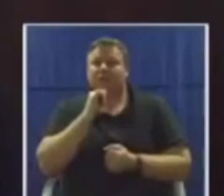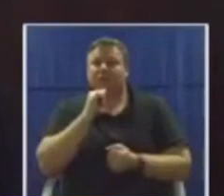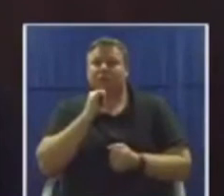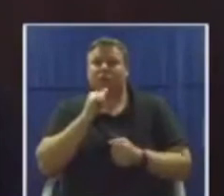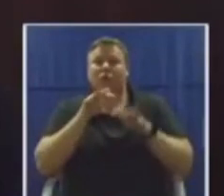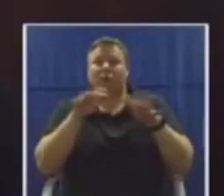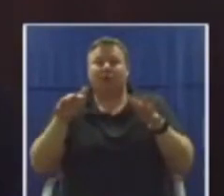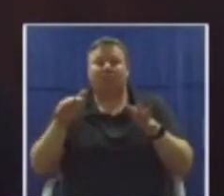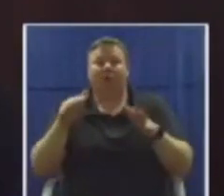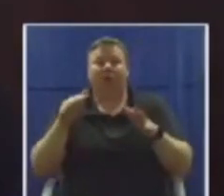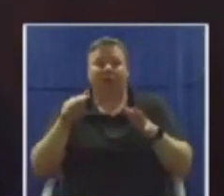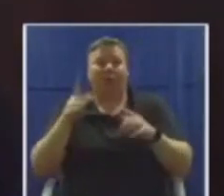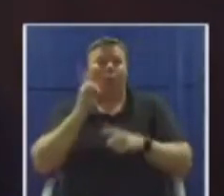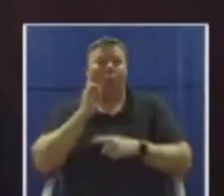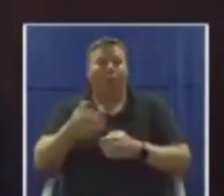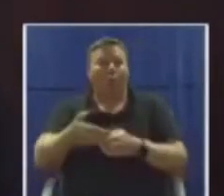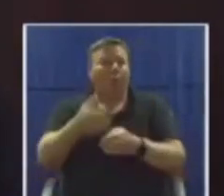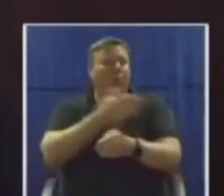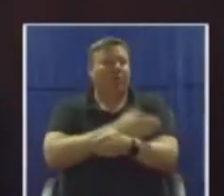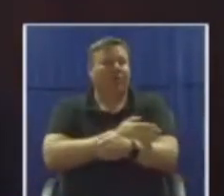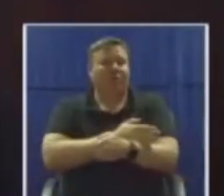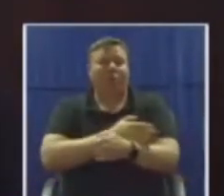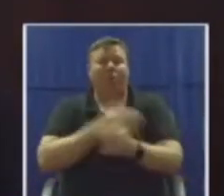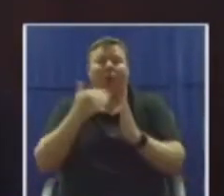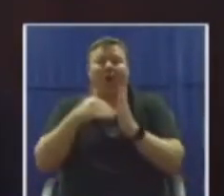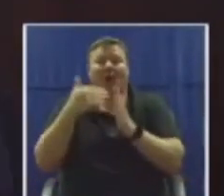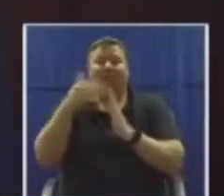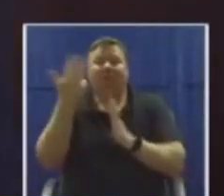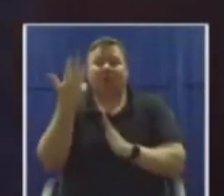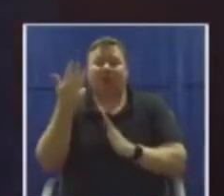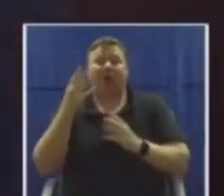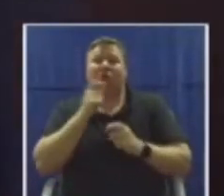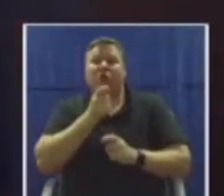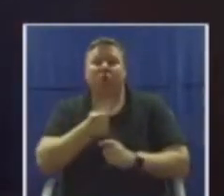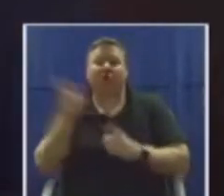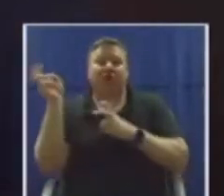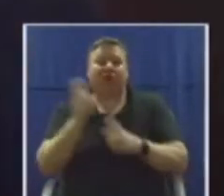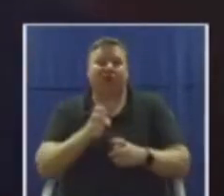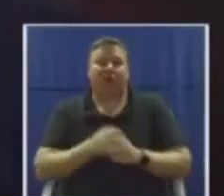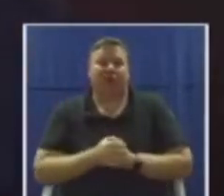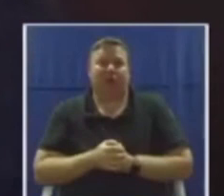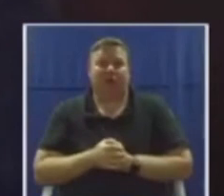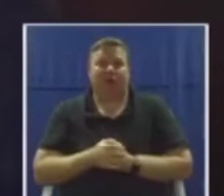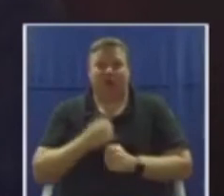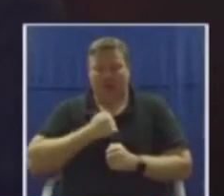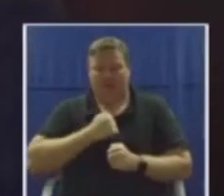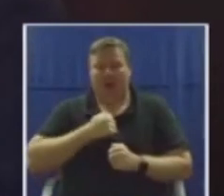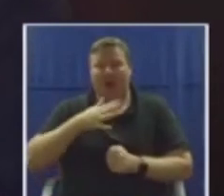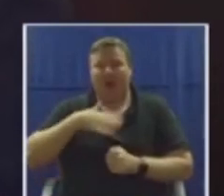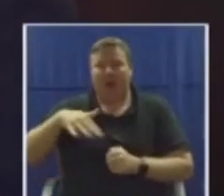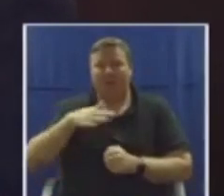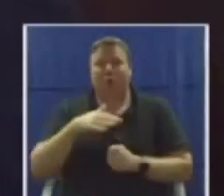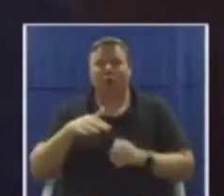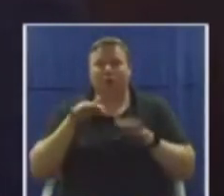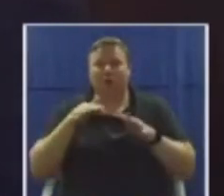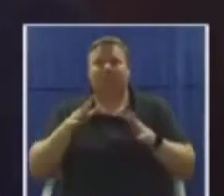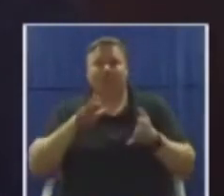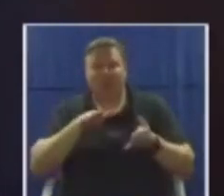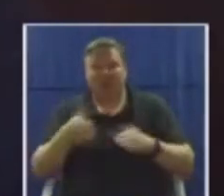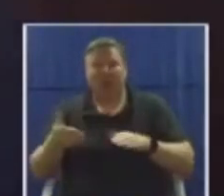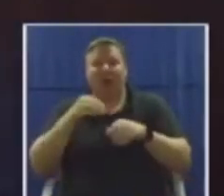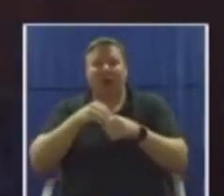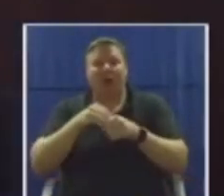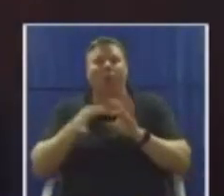of eThekwini any warning of the level 9 threats that were coming their way. Now, in my area, people died in their homes.